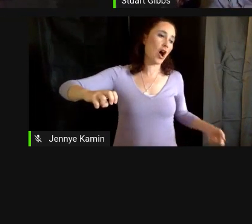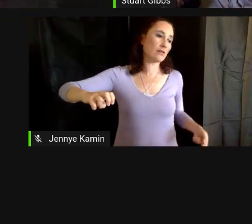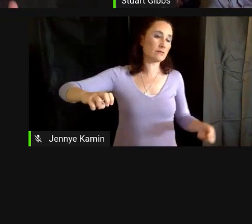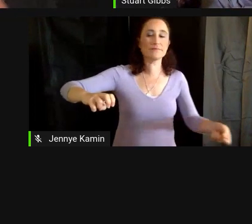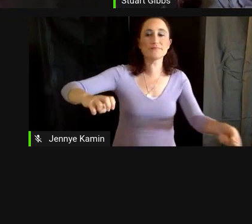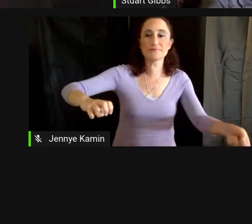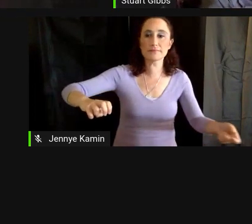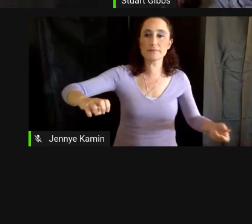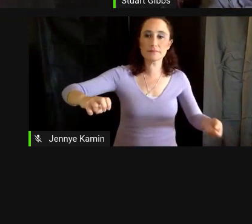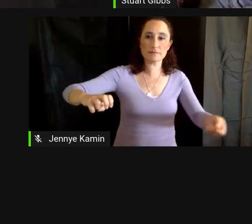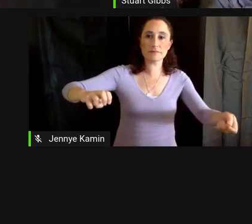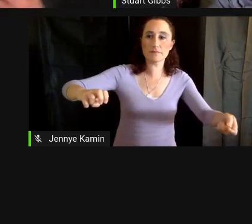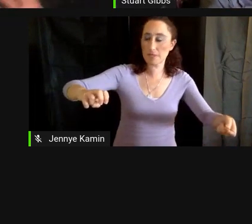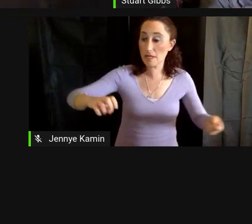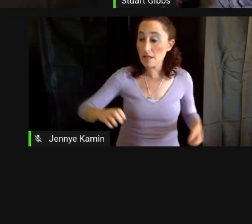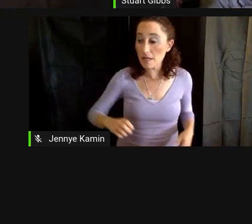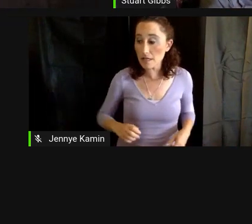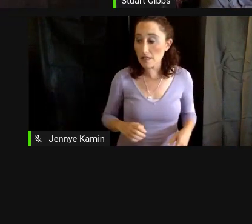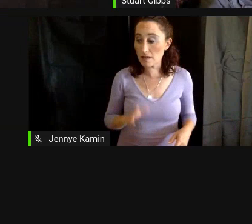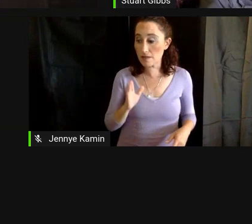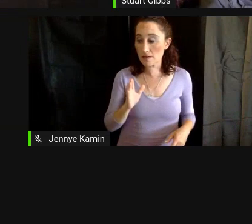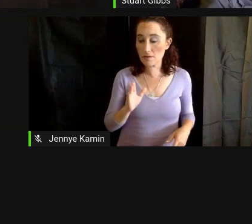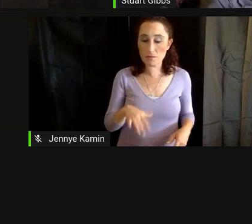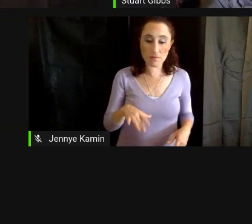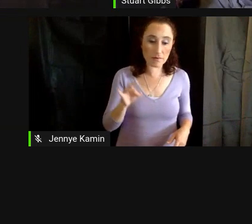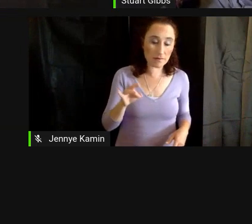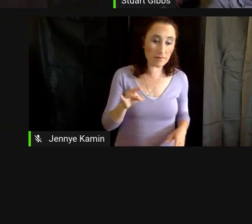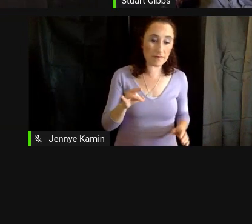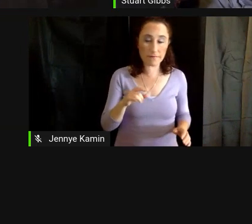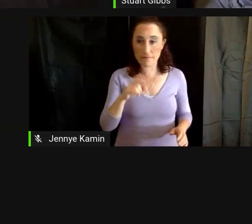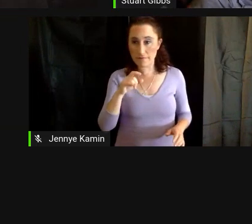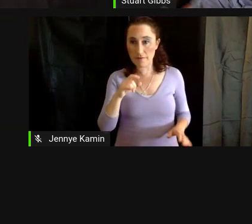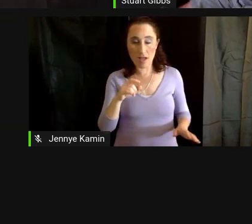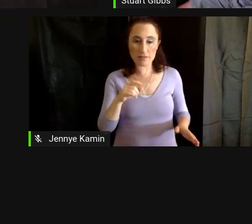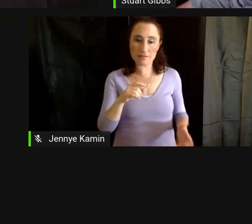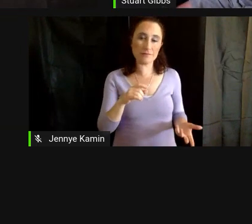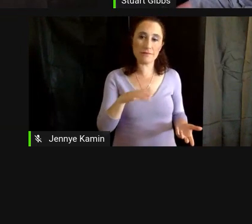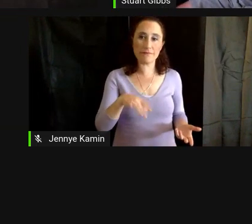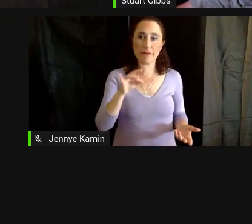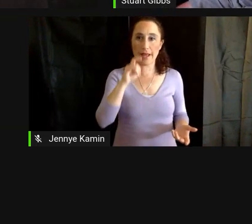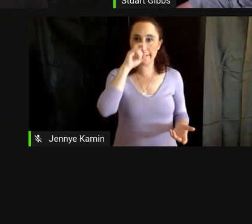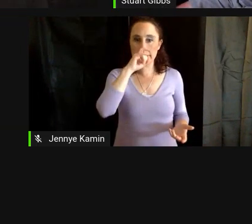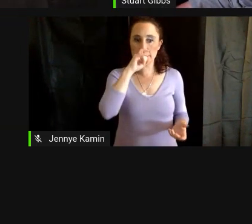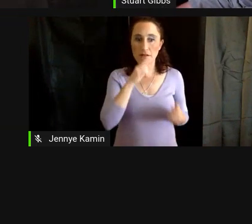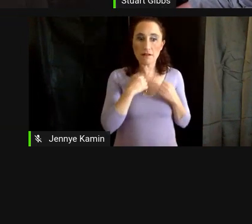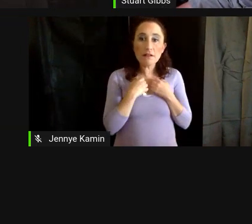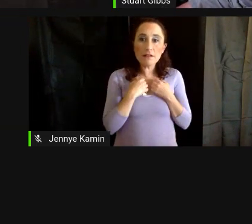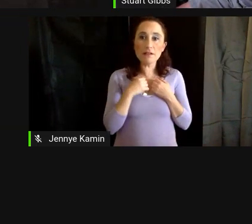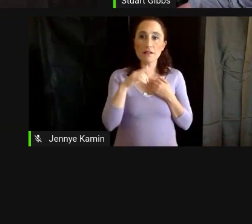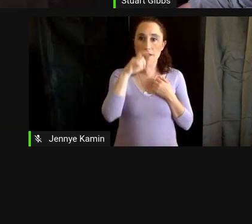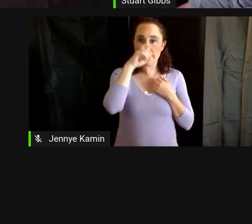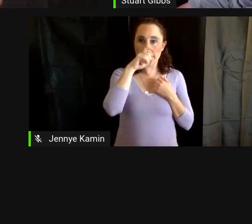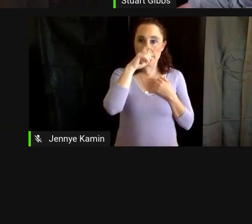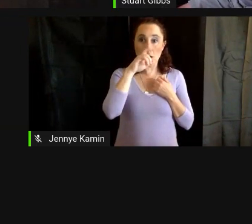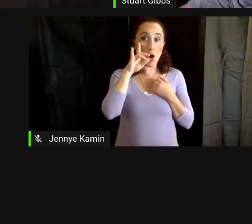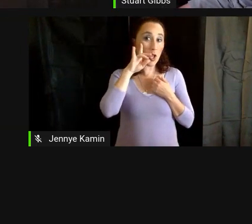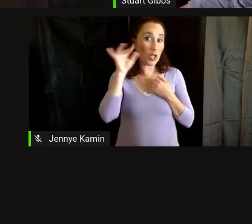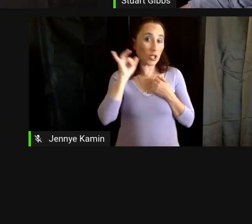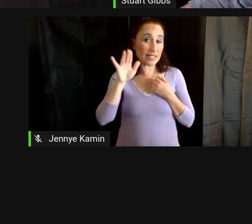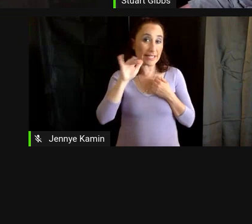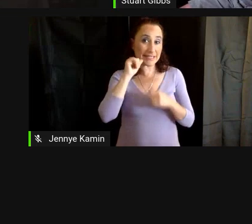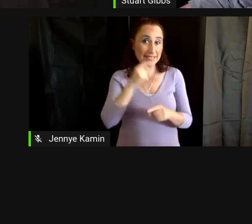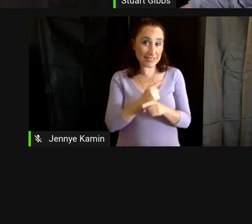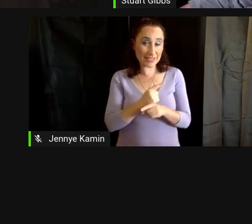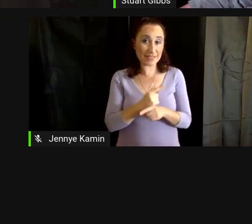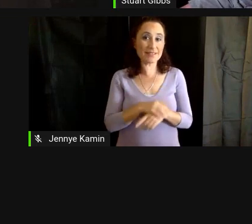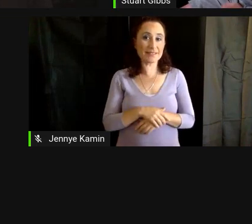like, we're going to find your owner, my sister. And they find instead the doll. And they're like, oh man. And the doll looks just like his sister.